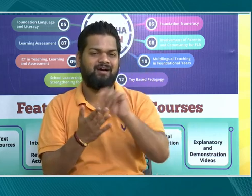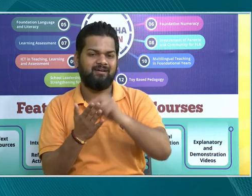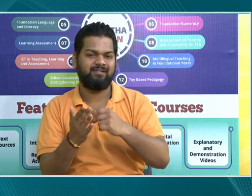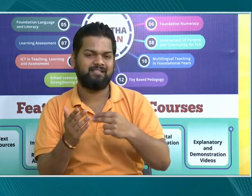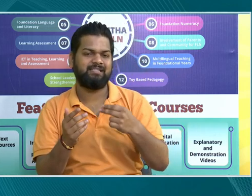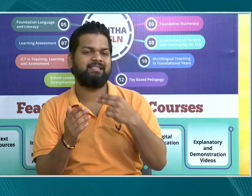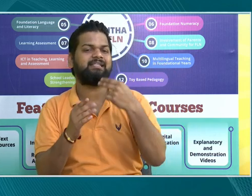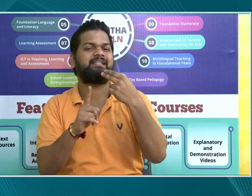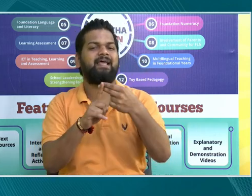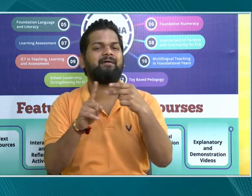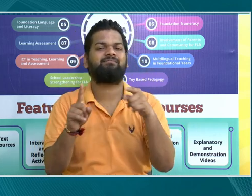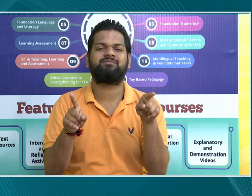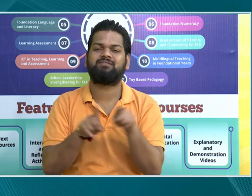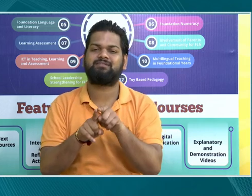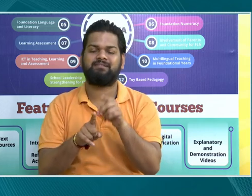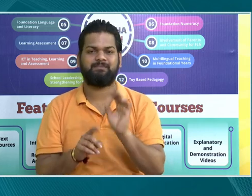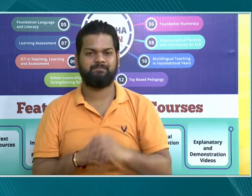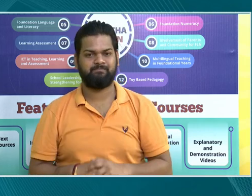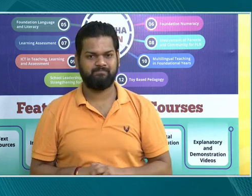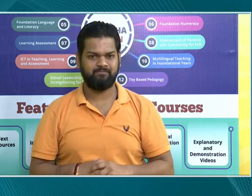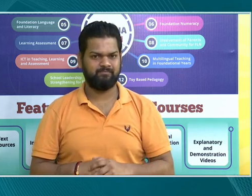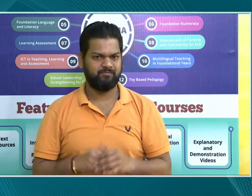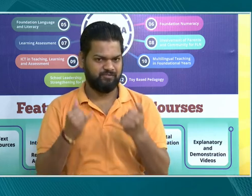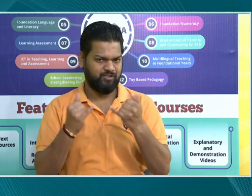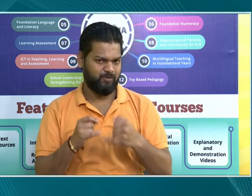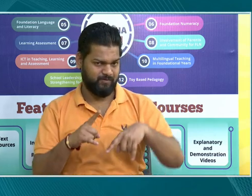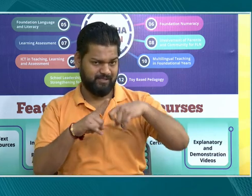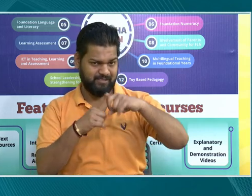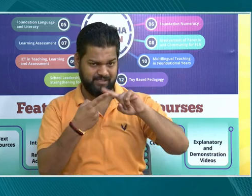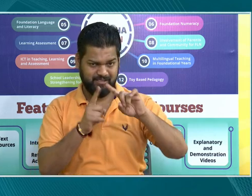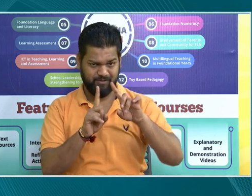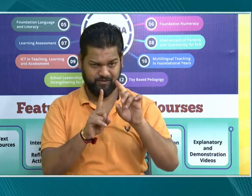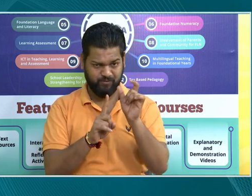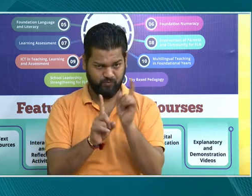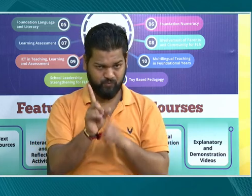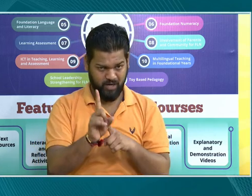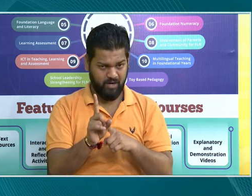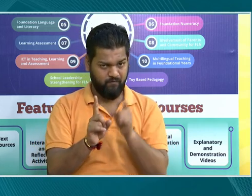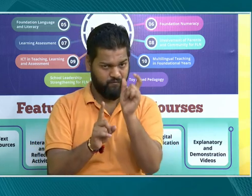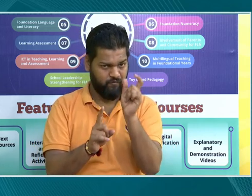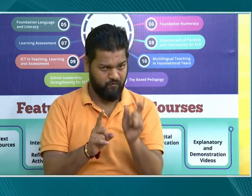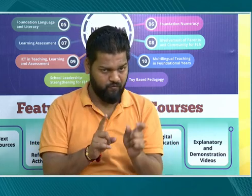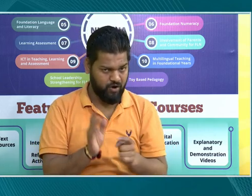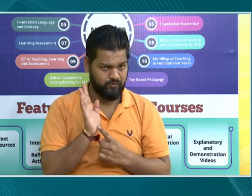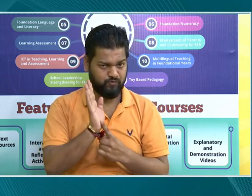Amazing. So, ma'am, would you like to show the keywords to all our viewers?